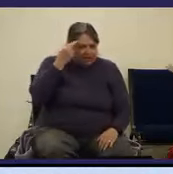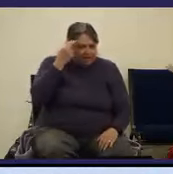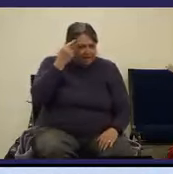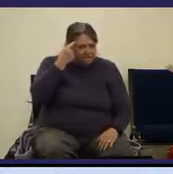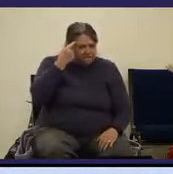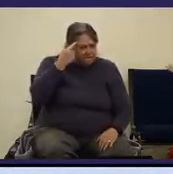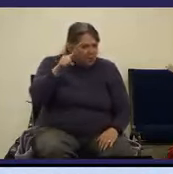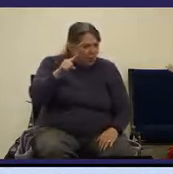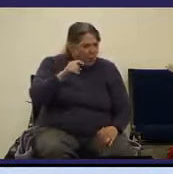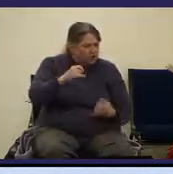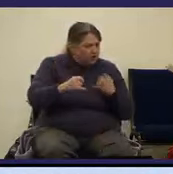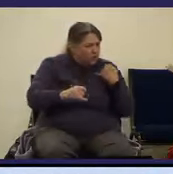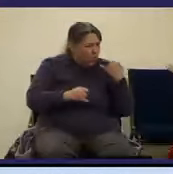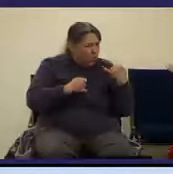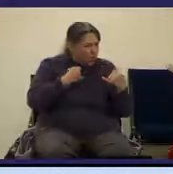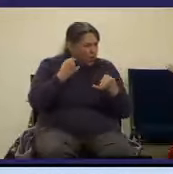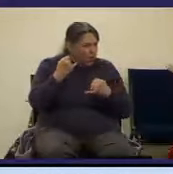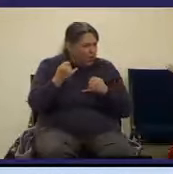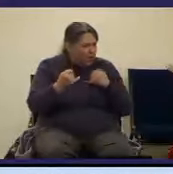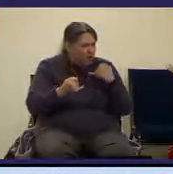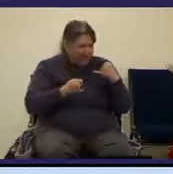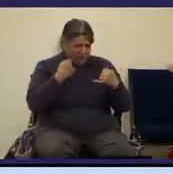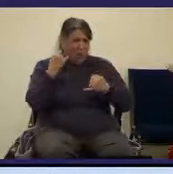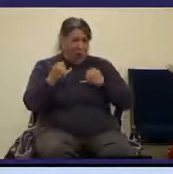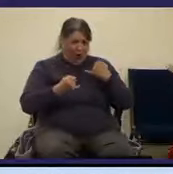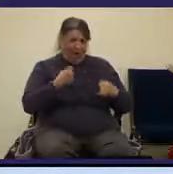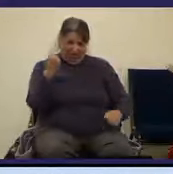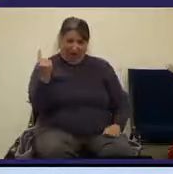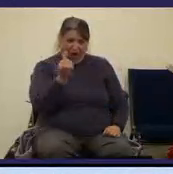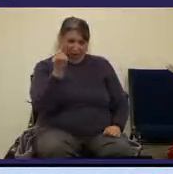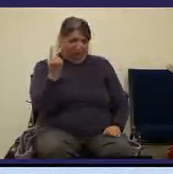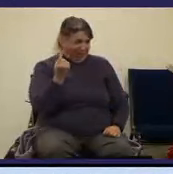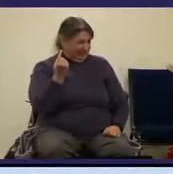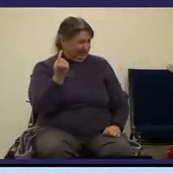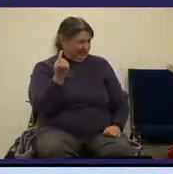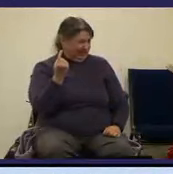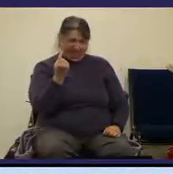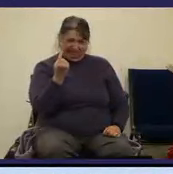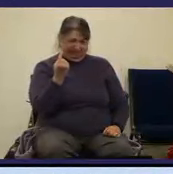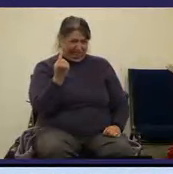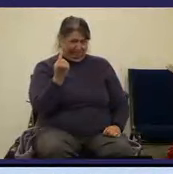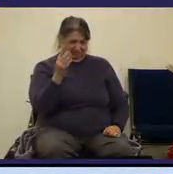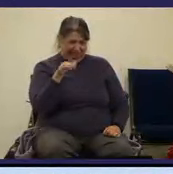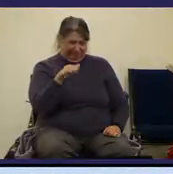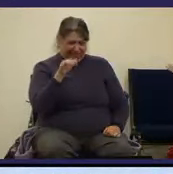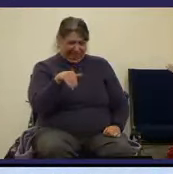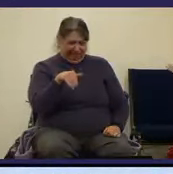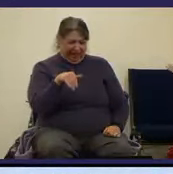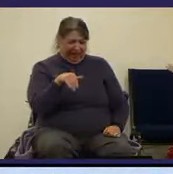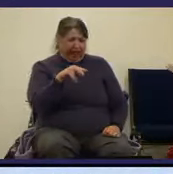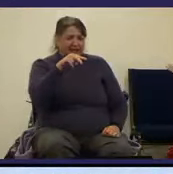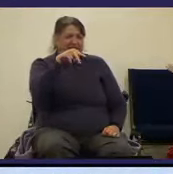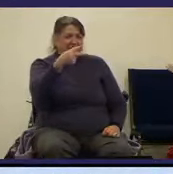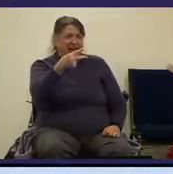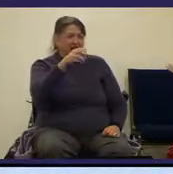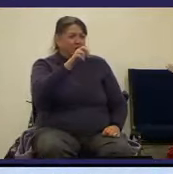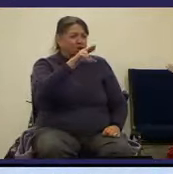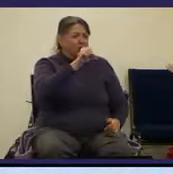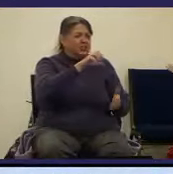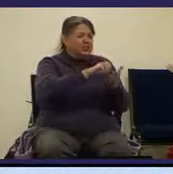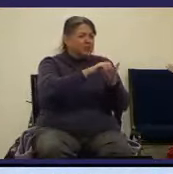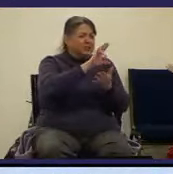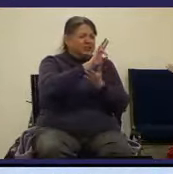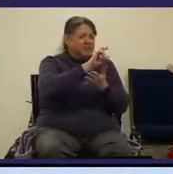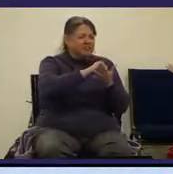That's why Paul could say, be joyful always. And that's why he could say, listen to this verse. This is powerful. 2 Corinthians 7:4, not